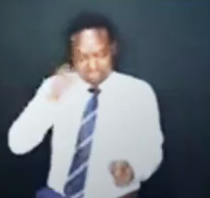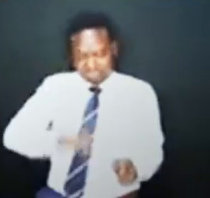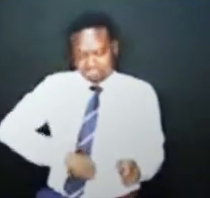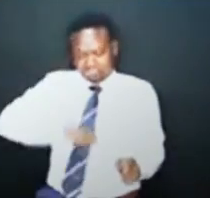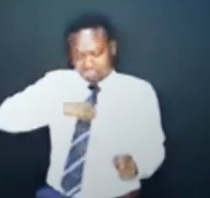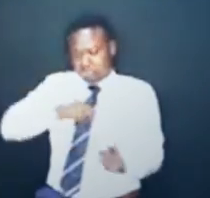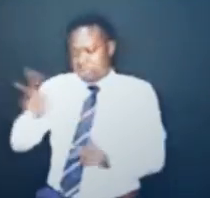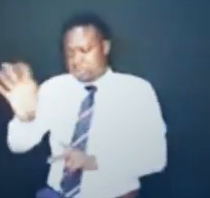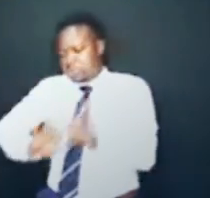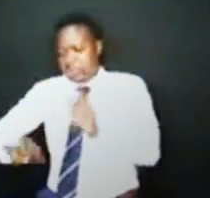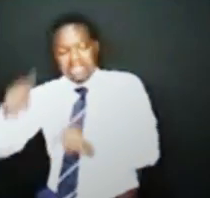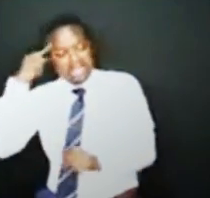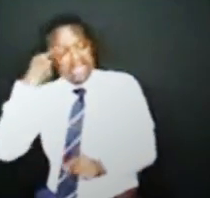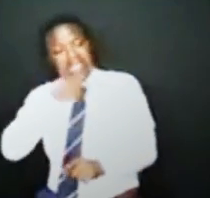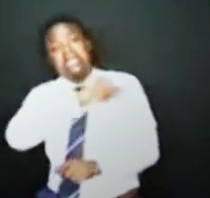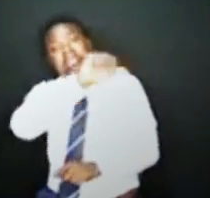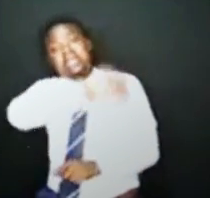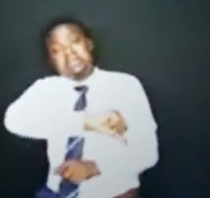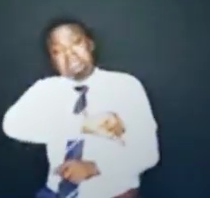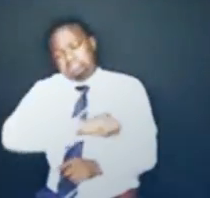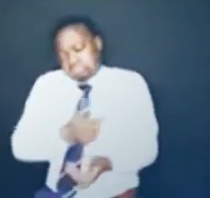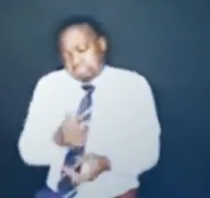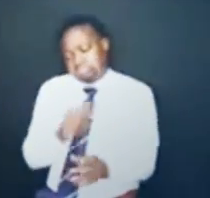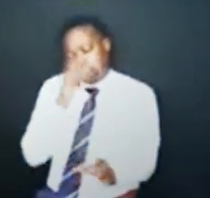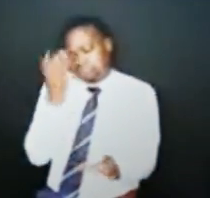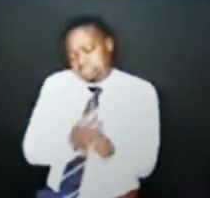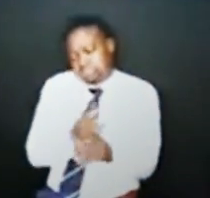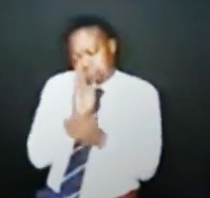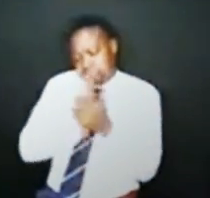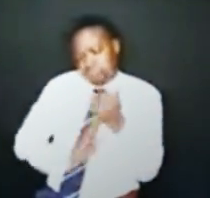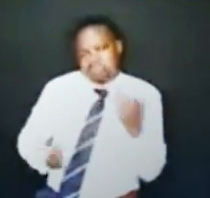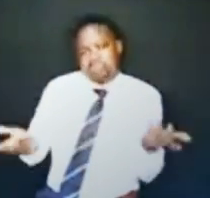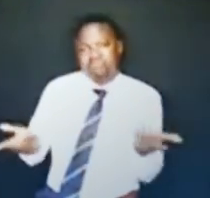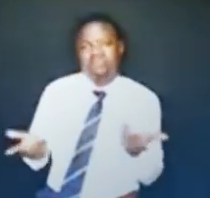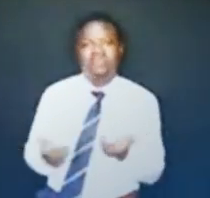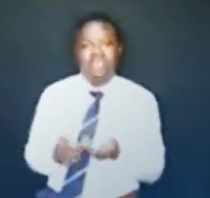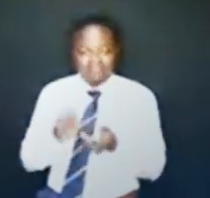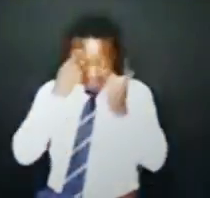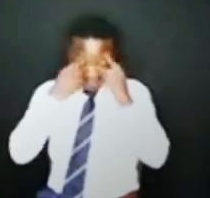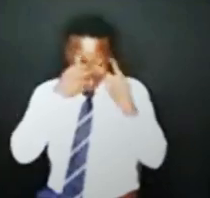beings hold him in low esteem, he doesn't have a problem.